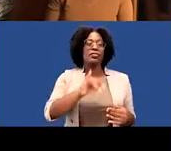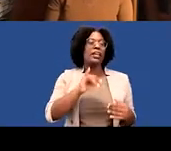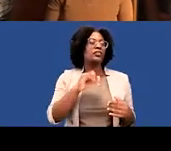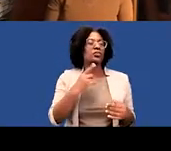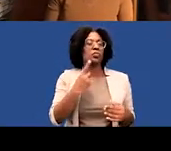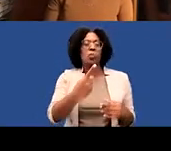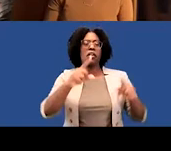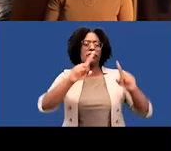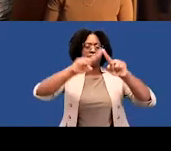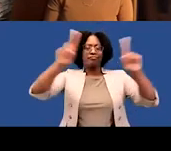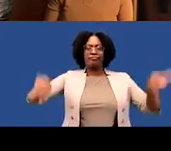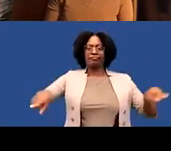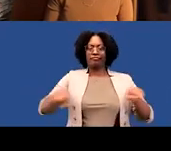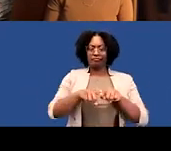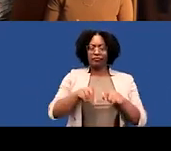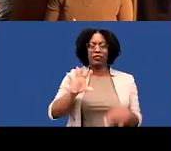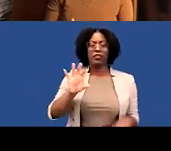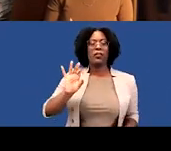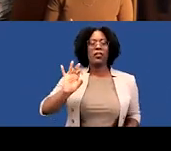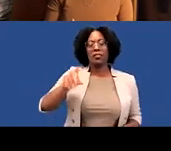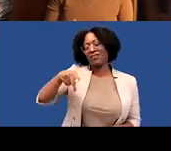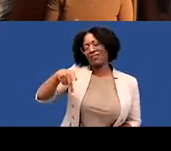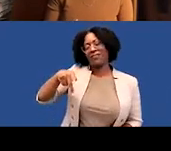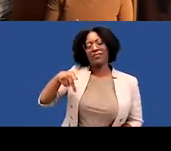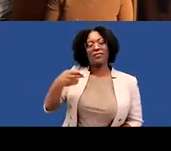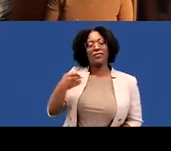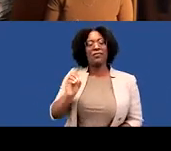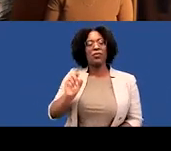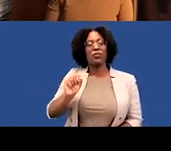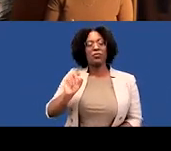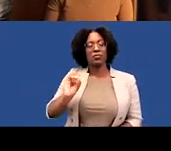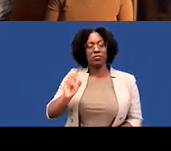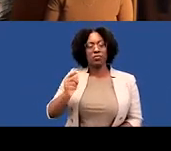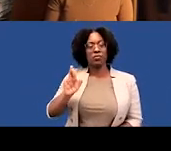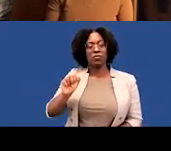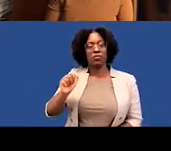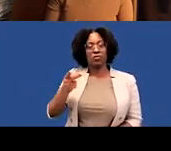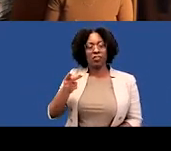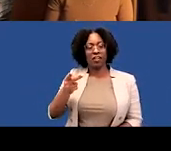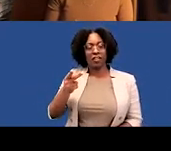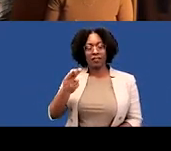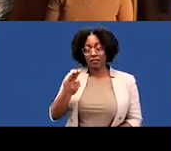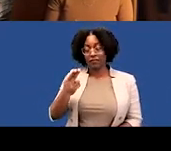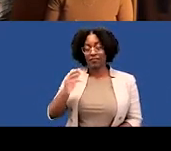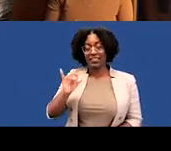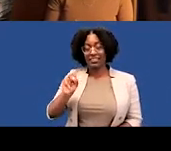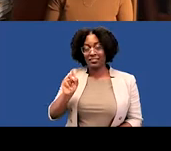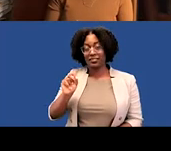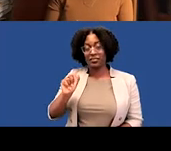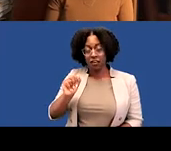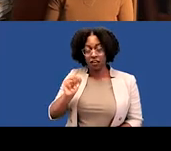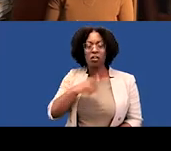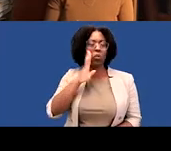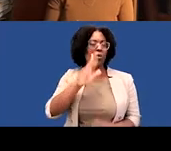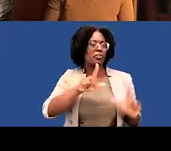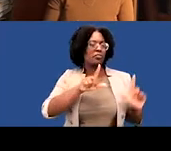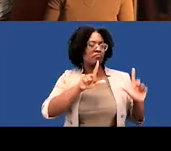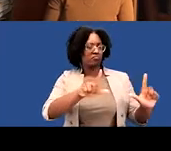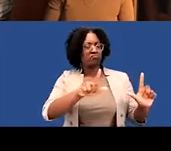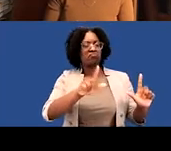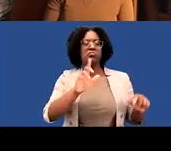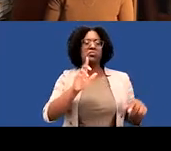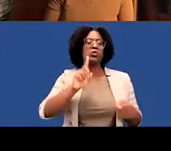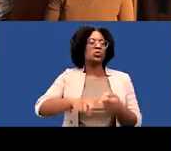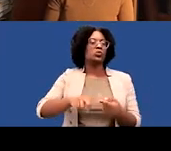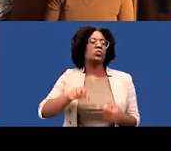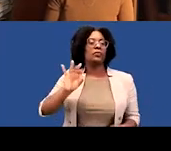exhibition is called Brief and Drenching, is up until February 28th. When I first made